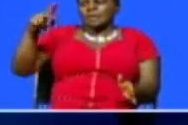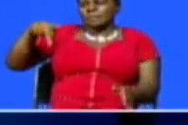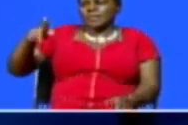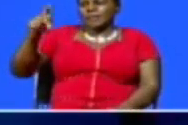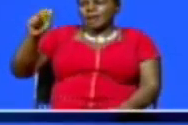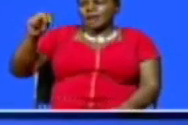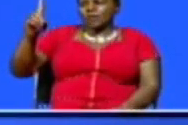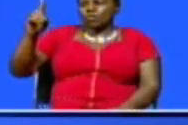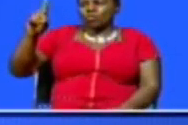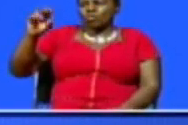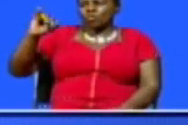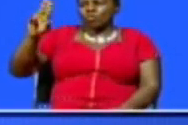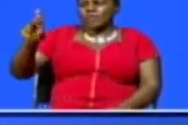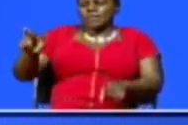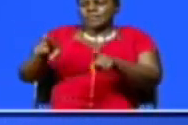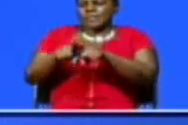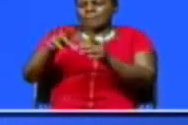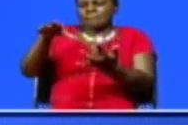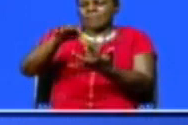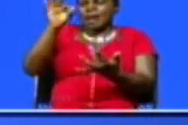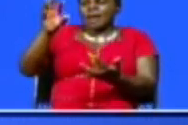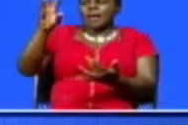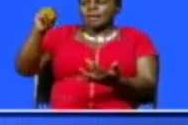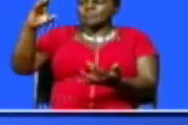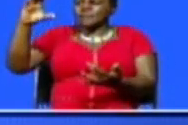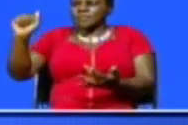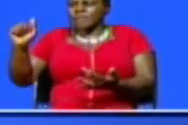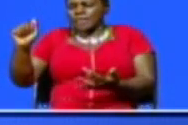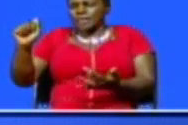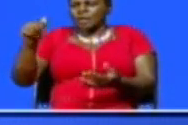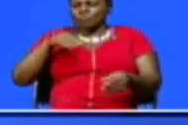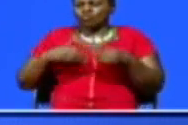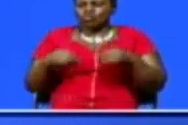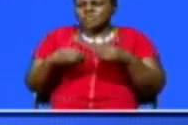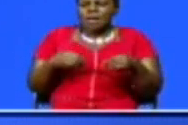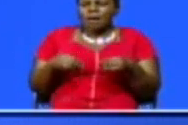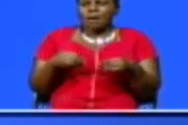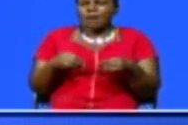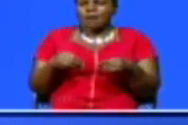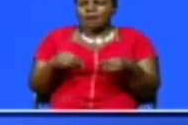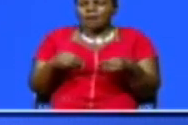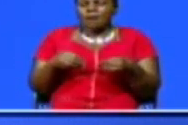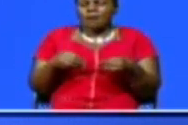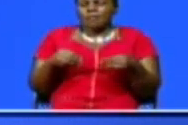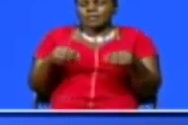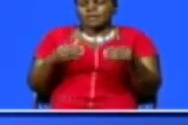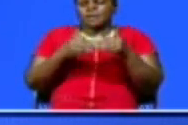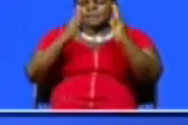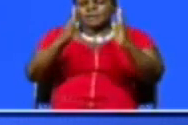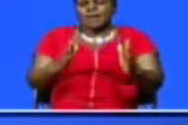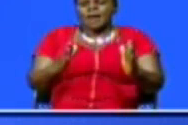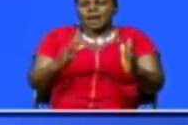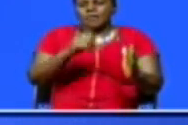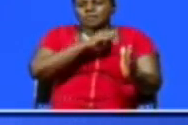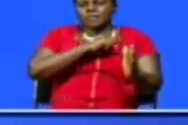Parliament Wafula Wamunyinyi, and nominated Member of Busia County Assembly Cynthia Mutere. Embattled party leader and